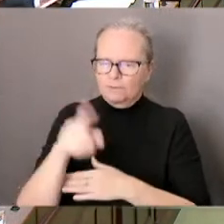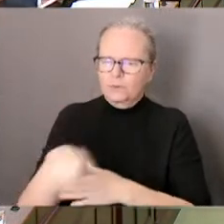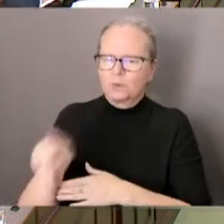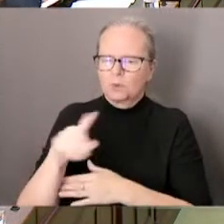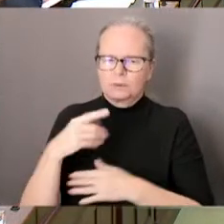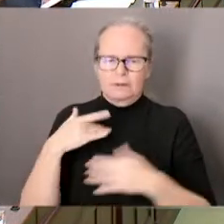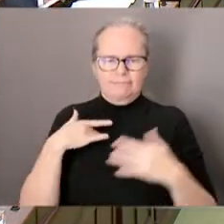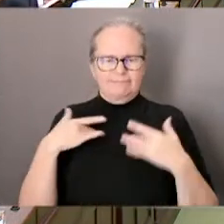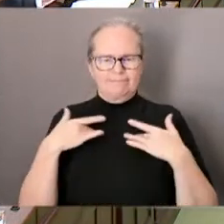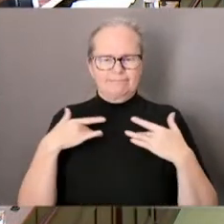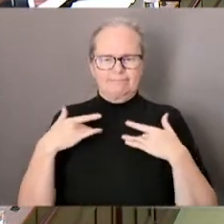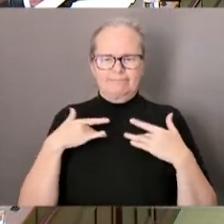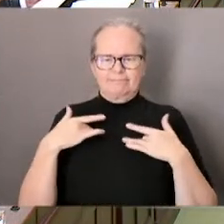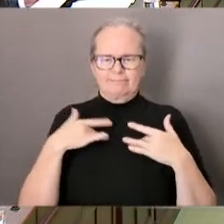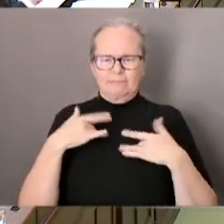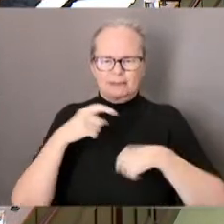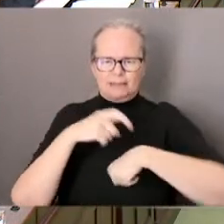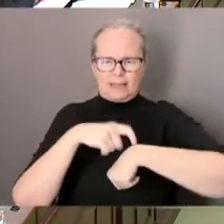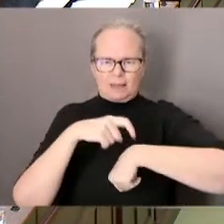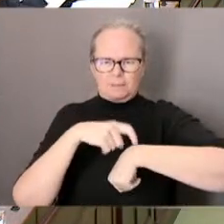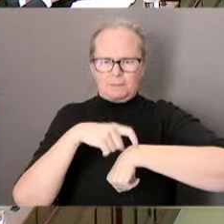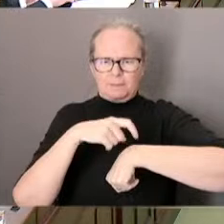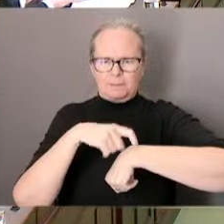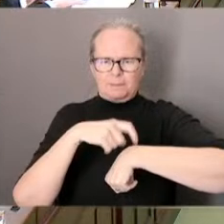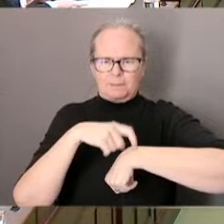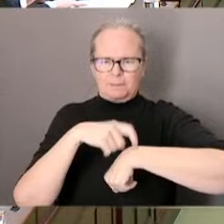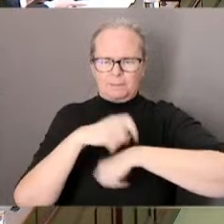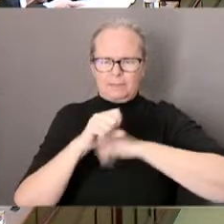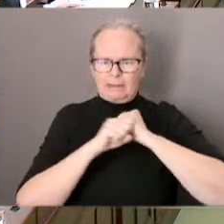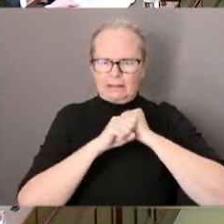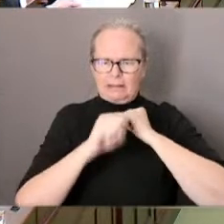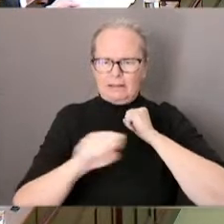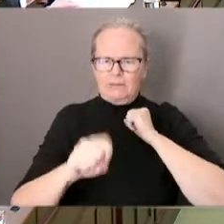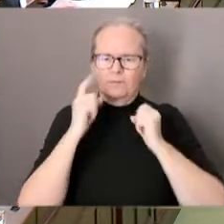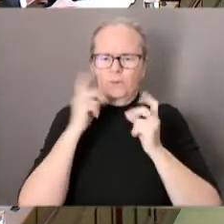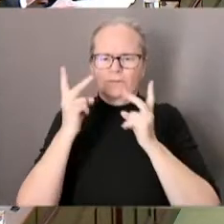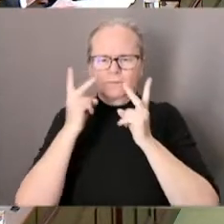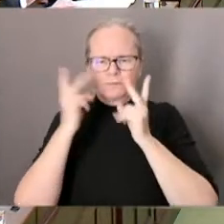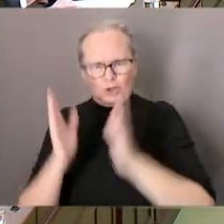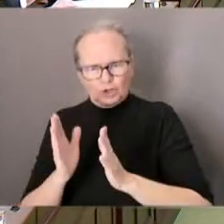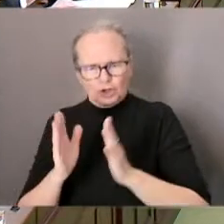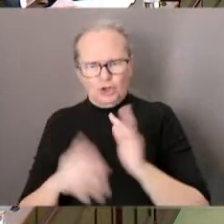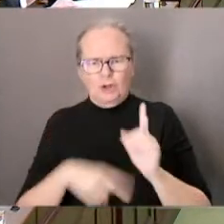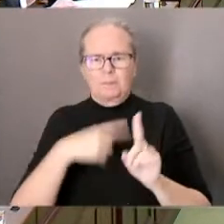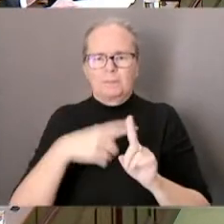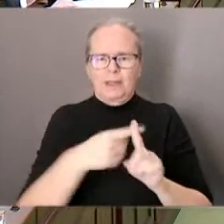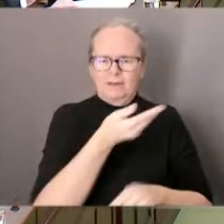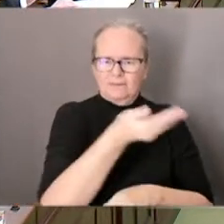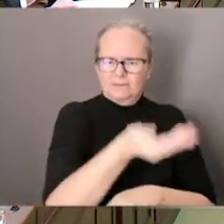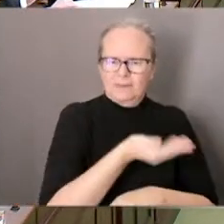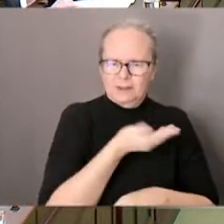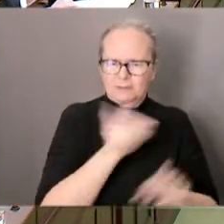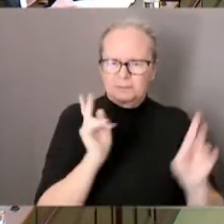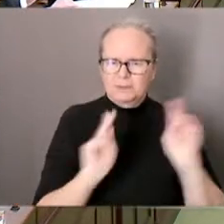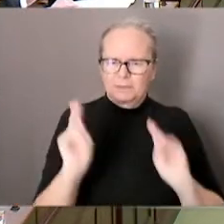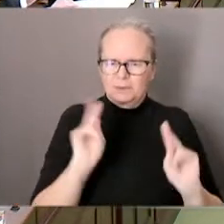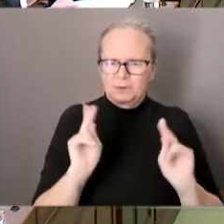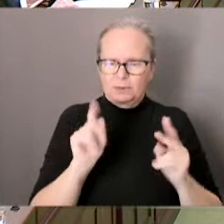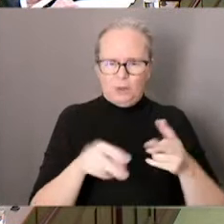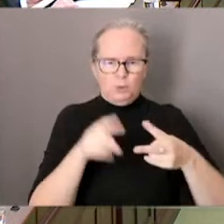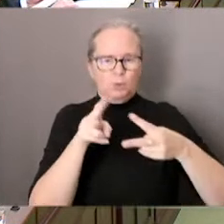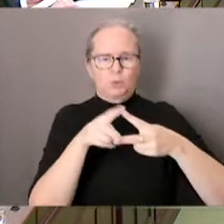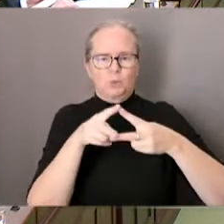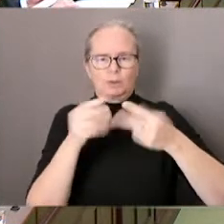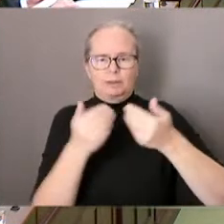visitors or guests those are two separate categories inside our routine as such the rules